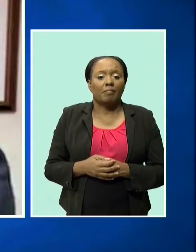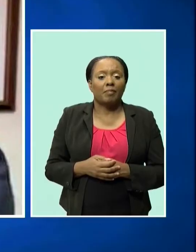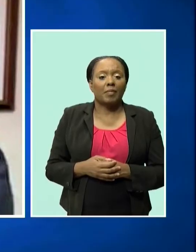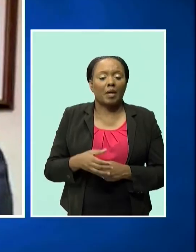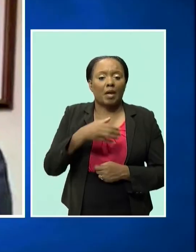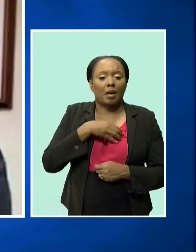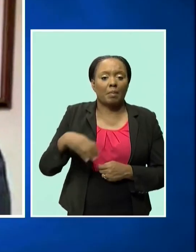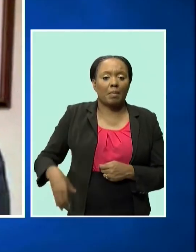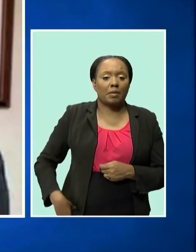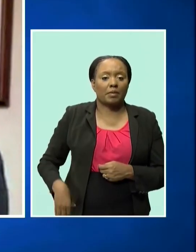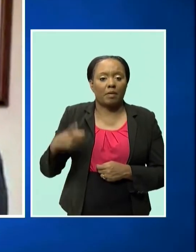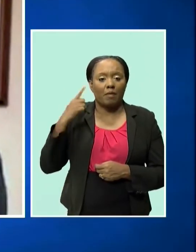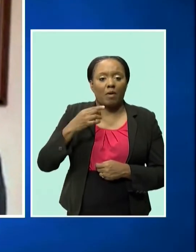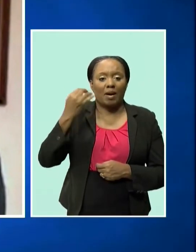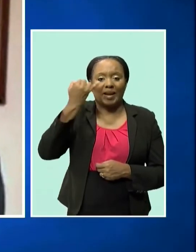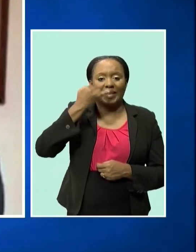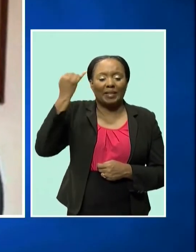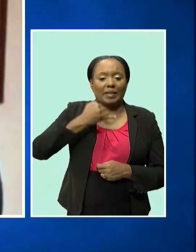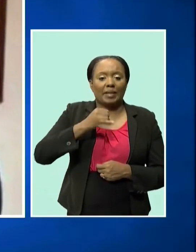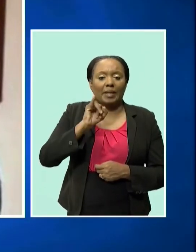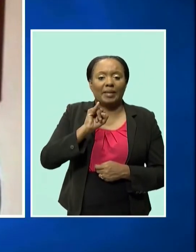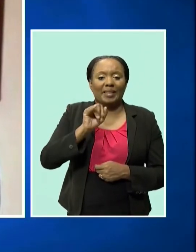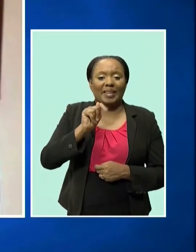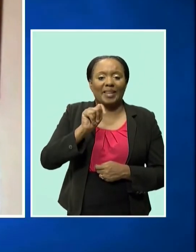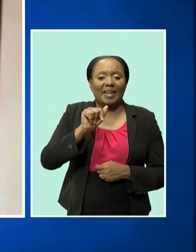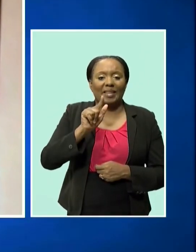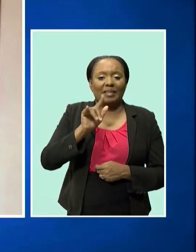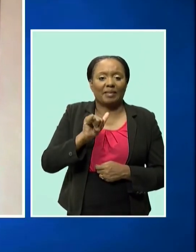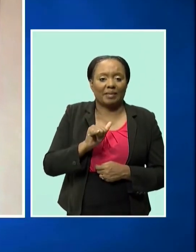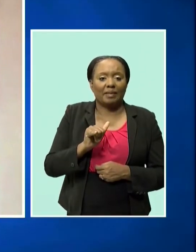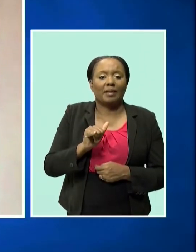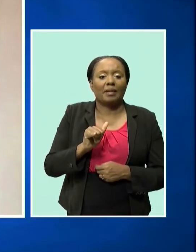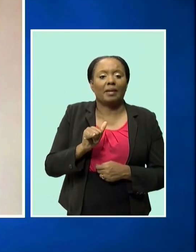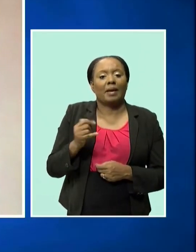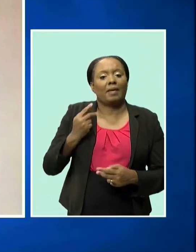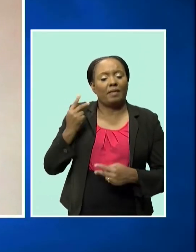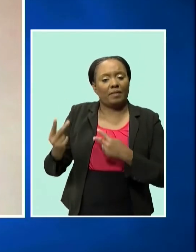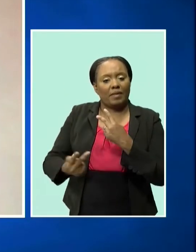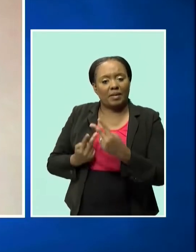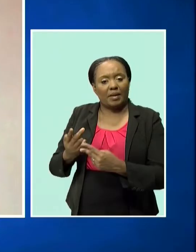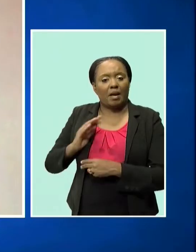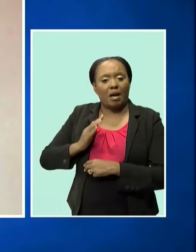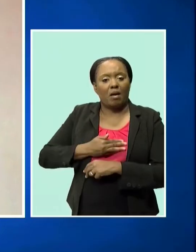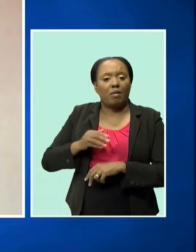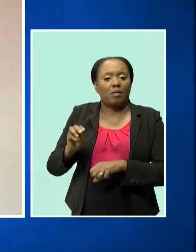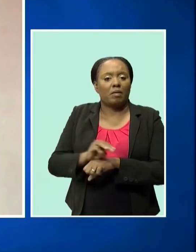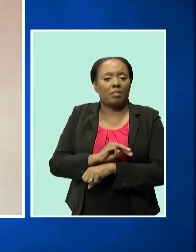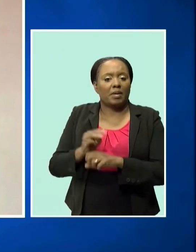to Barbados, Fabrizio Nicoletti, paid a courtesy call on Minister of Foreign Affairs and Foreign